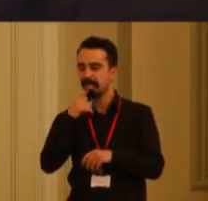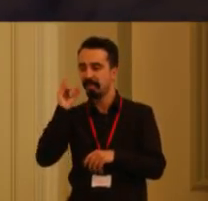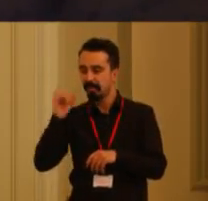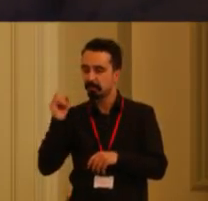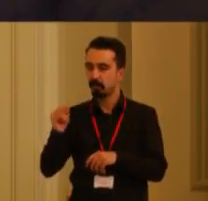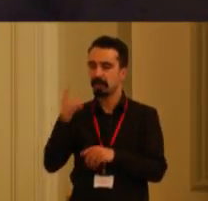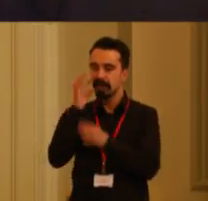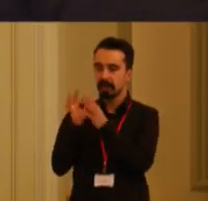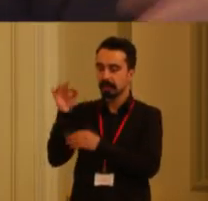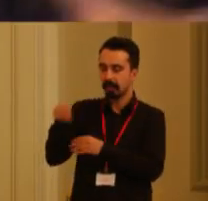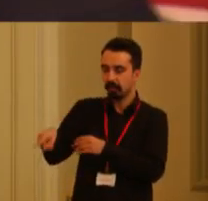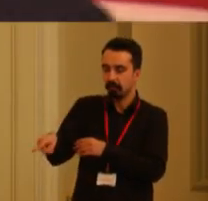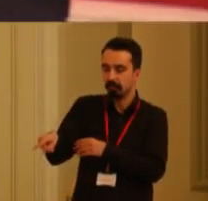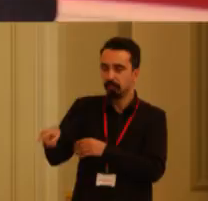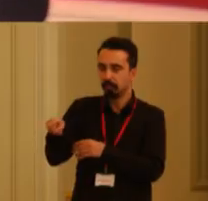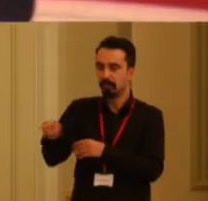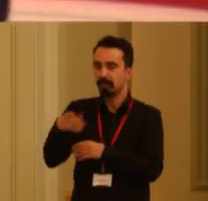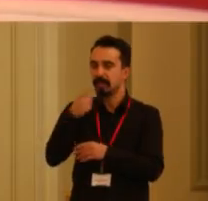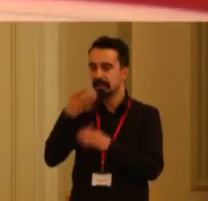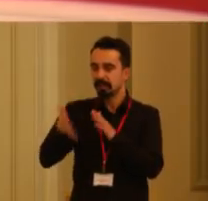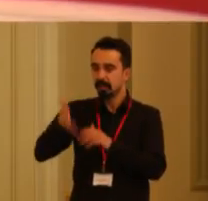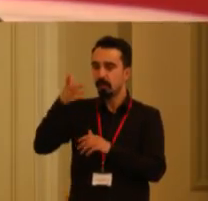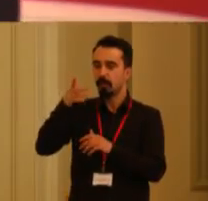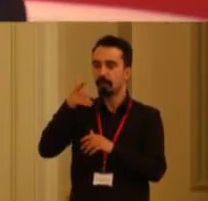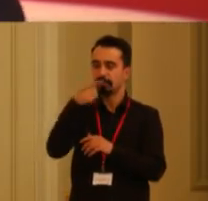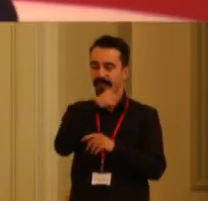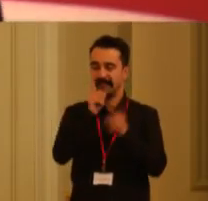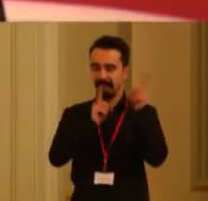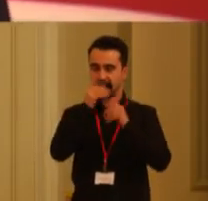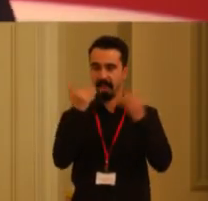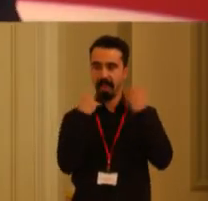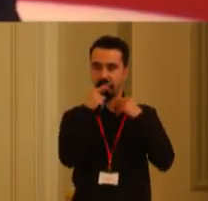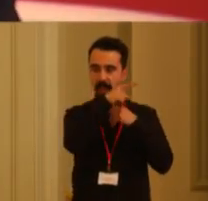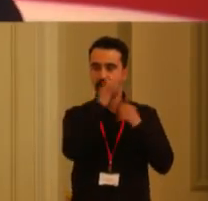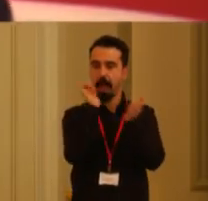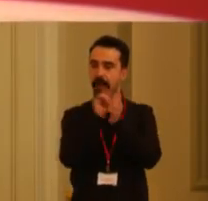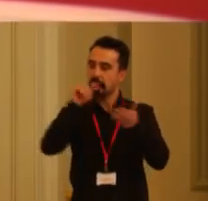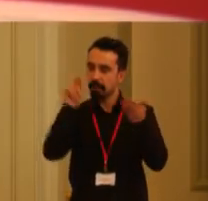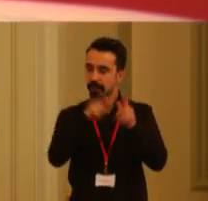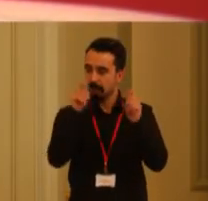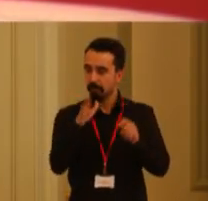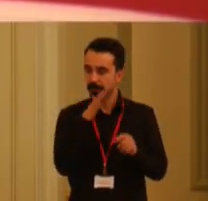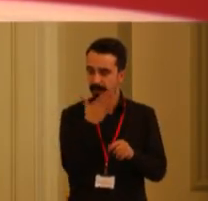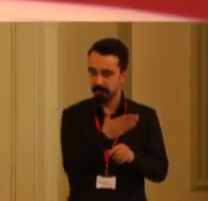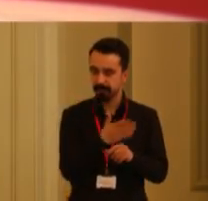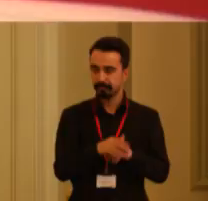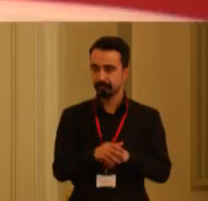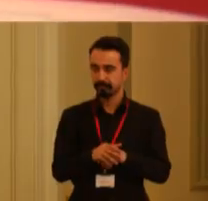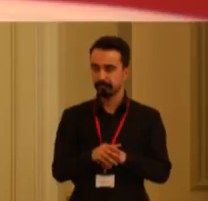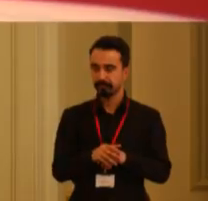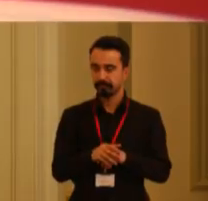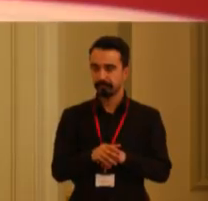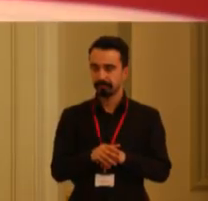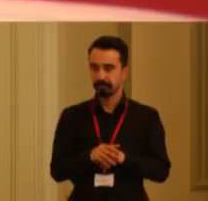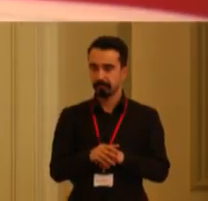come a long way. We're not condescending anymore, just because because of where we come from